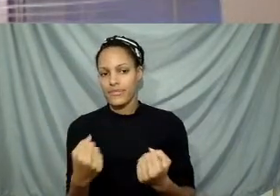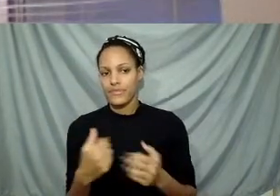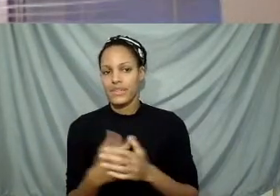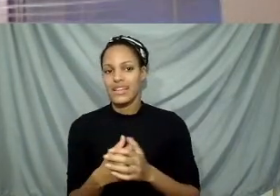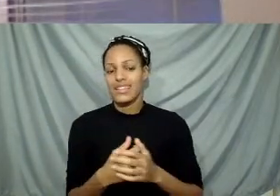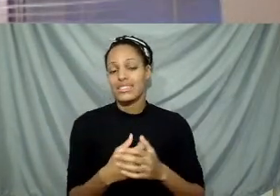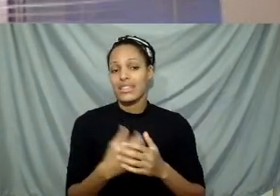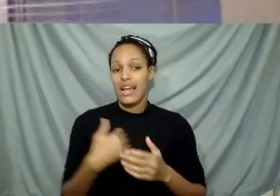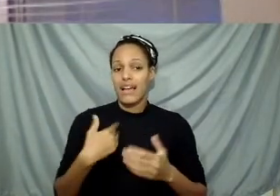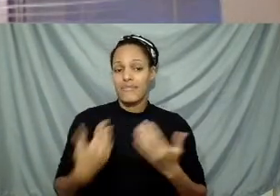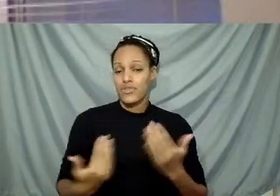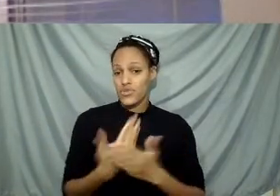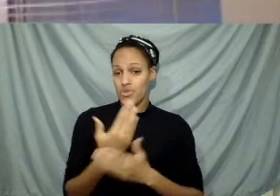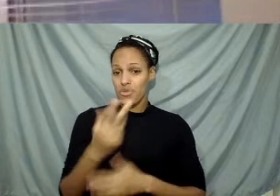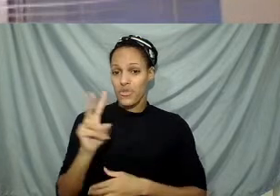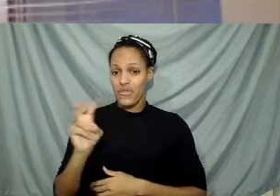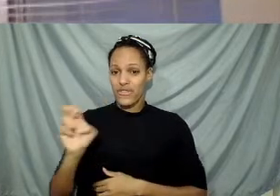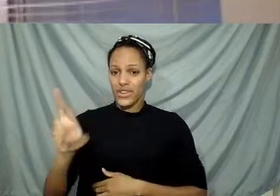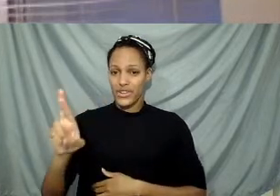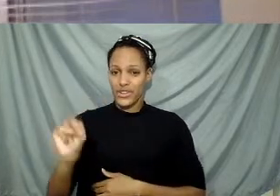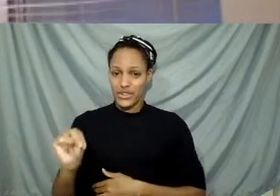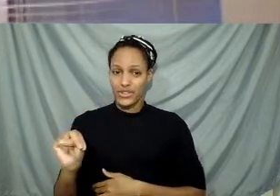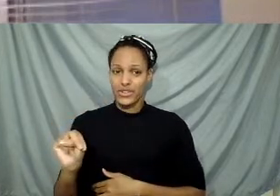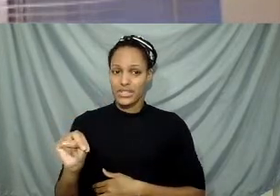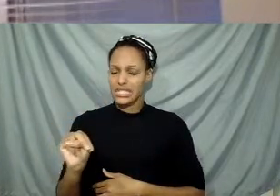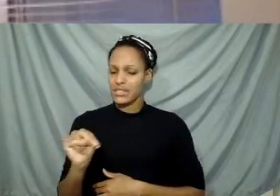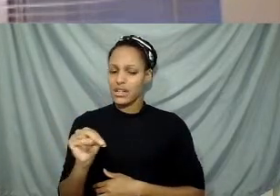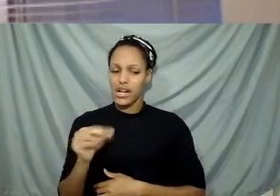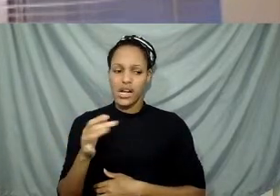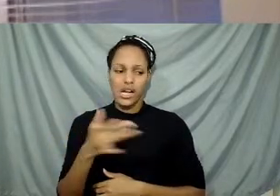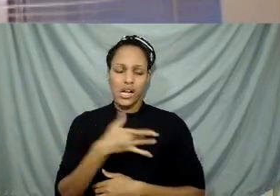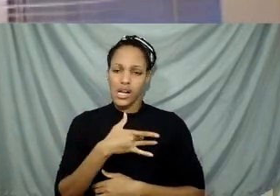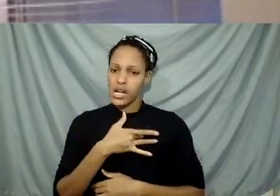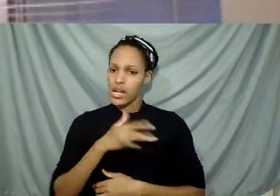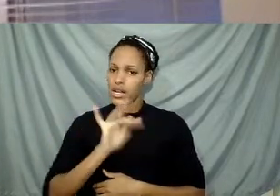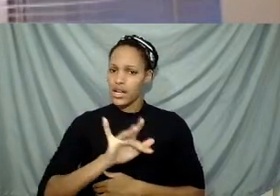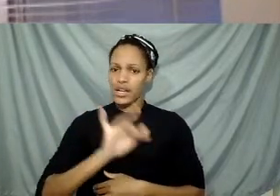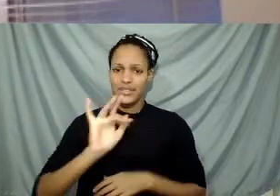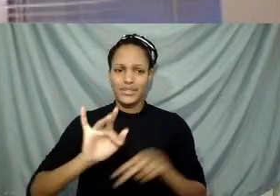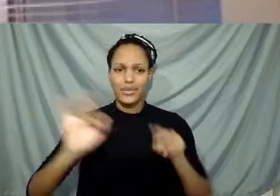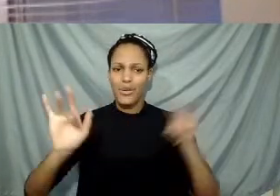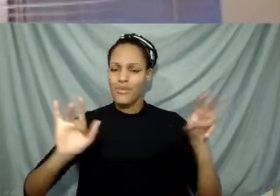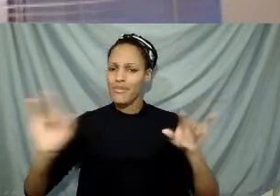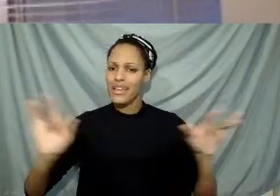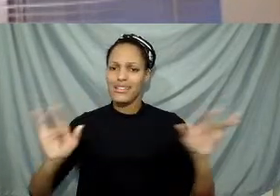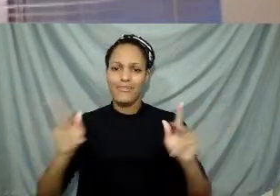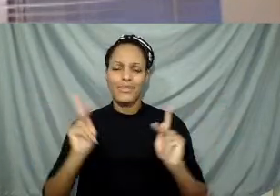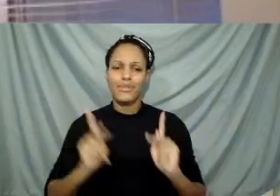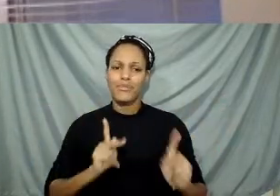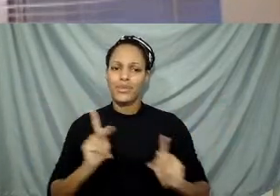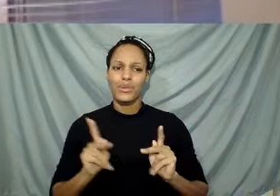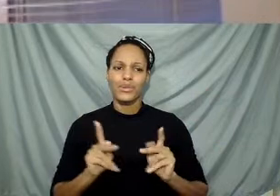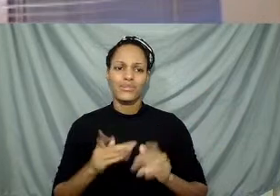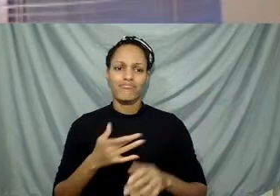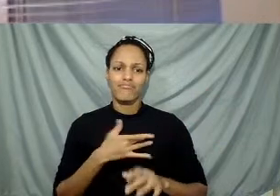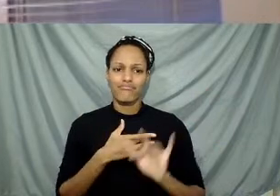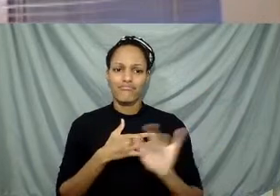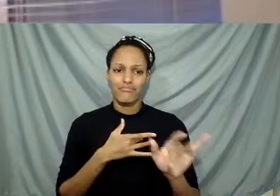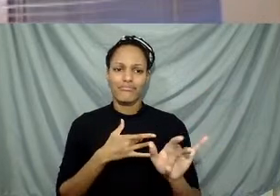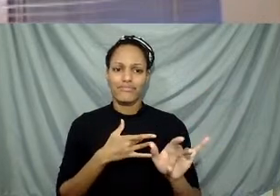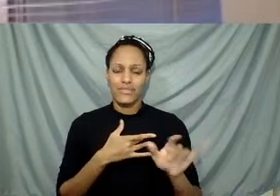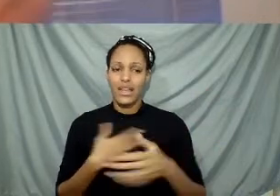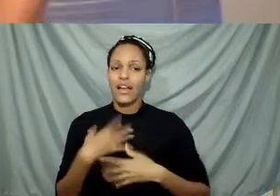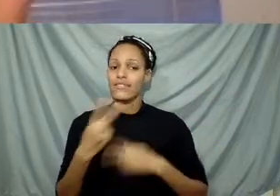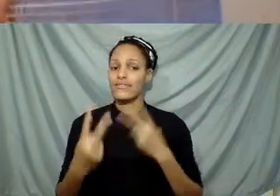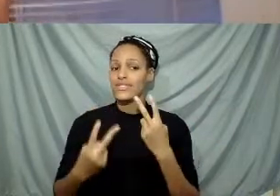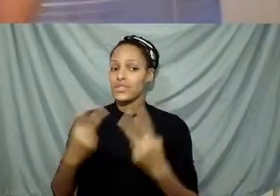but she has touched so many lives, including mine. And when I visit her in nursing